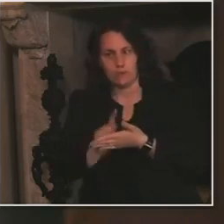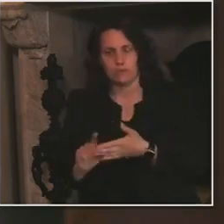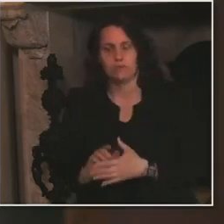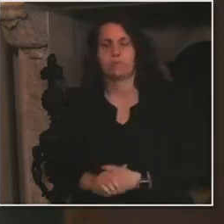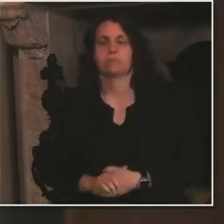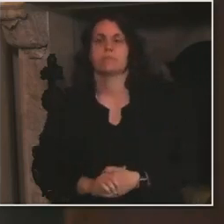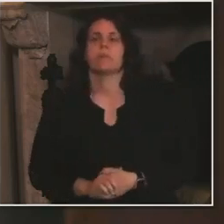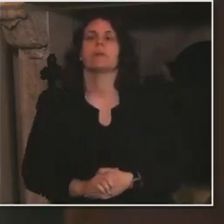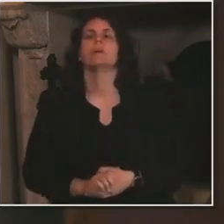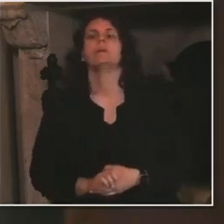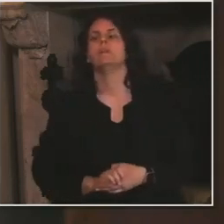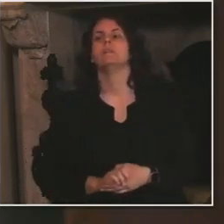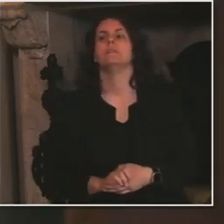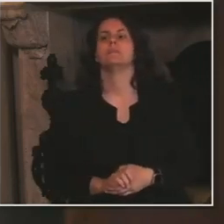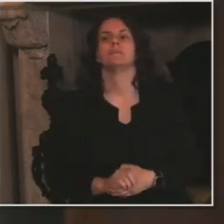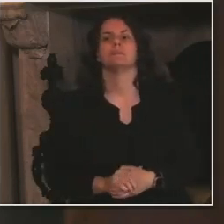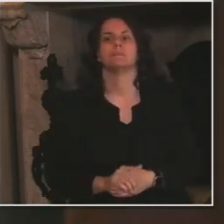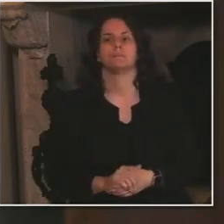there is no place in the state that is